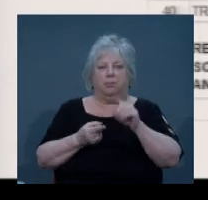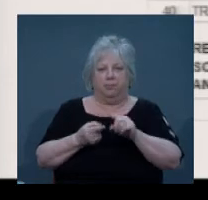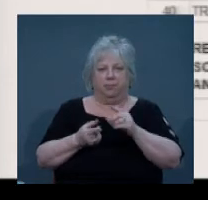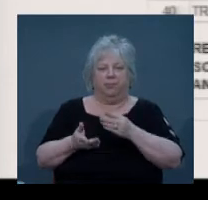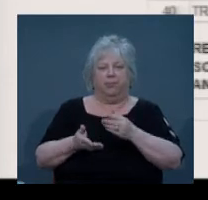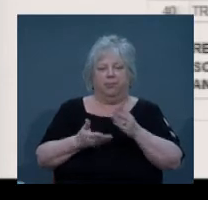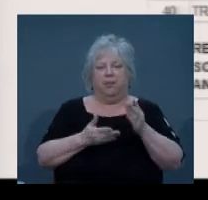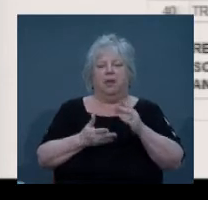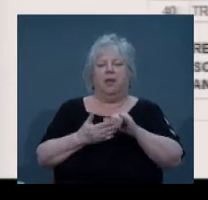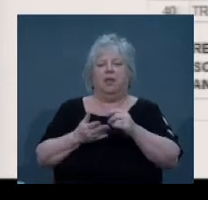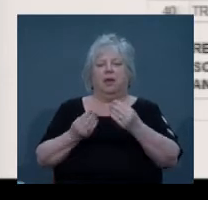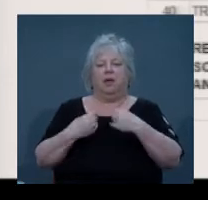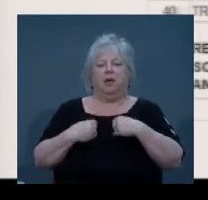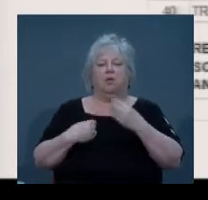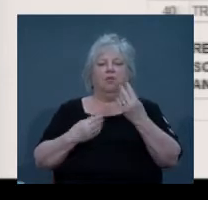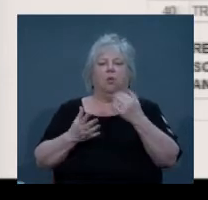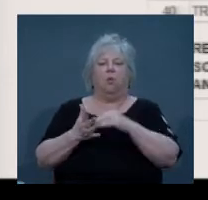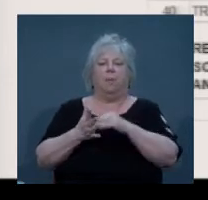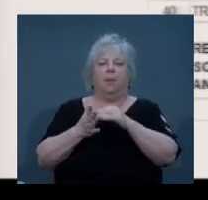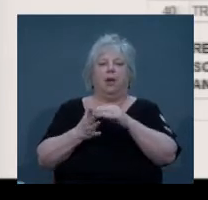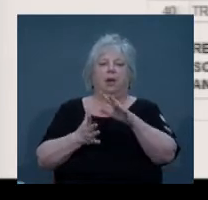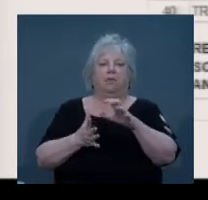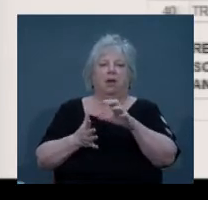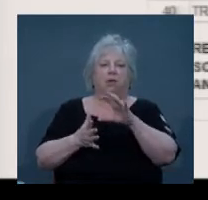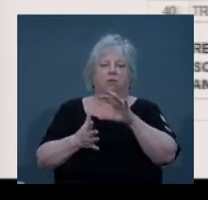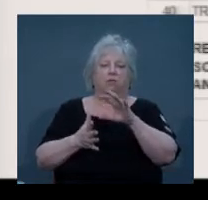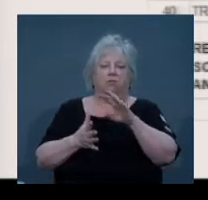that gives us